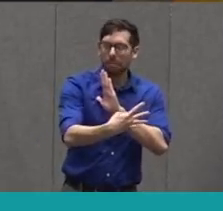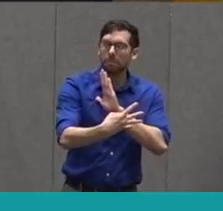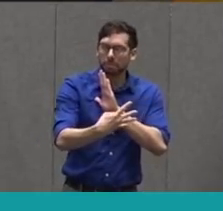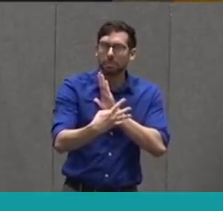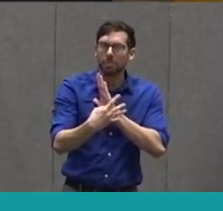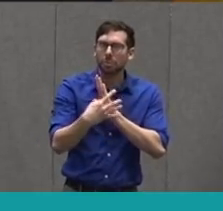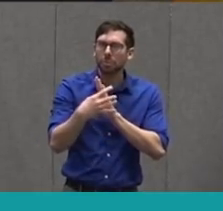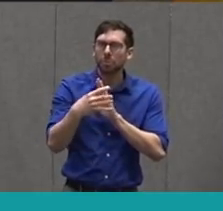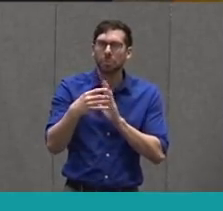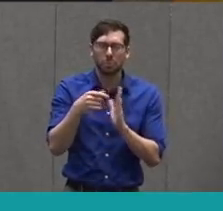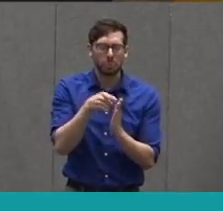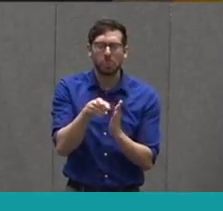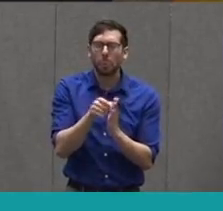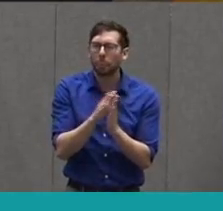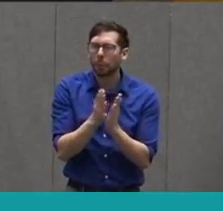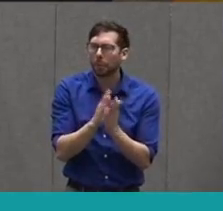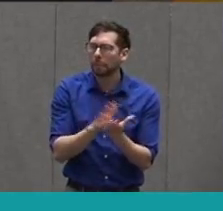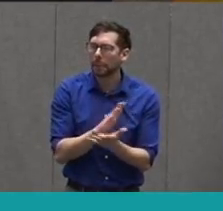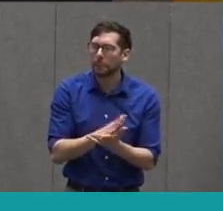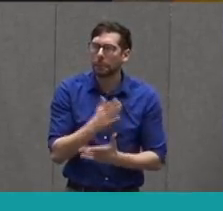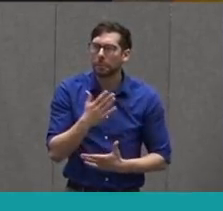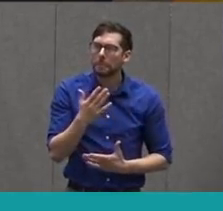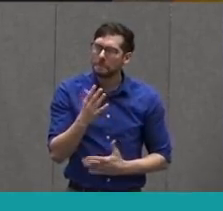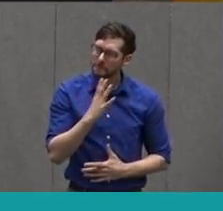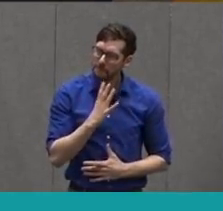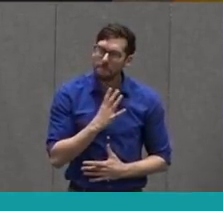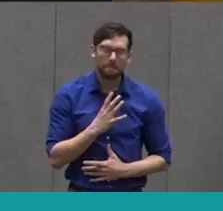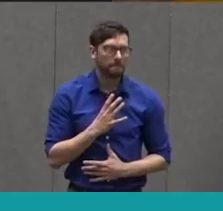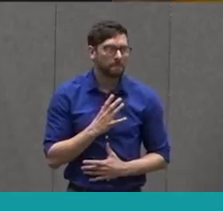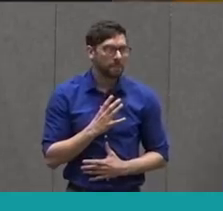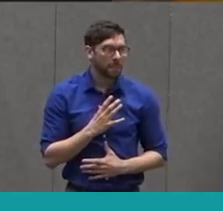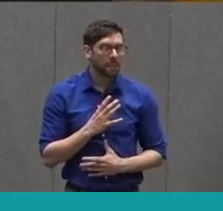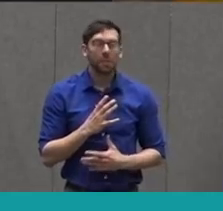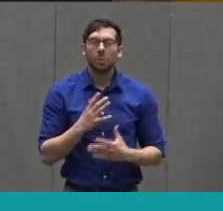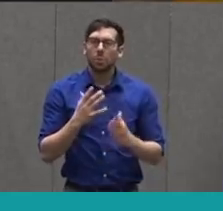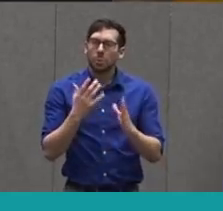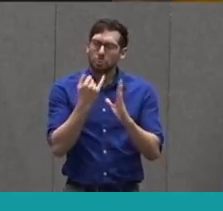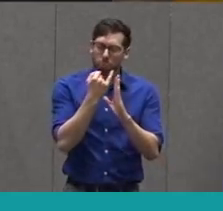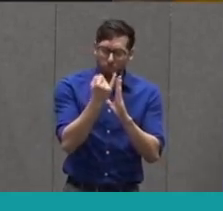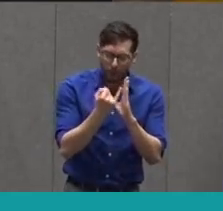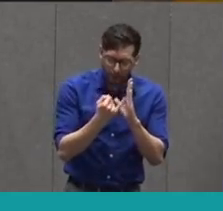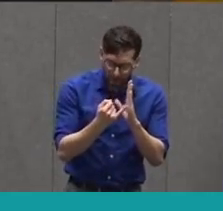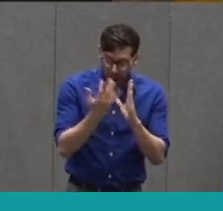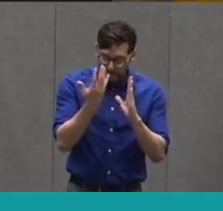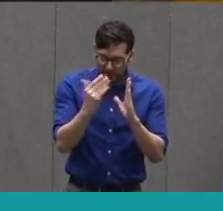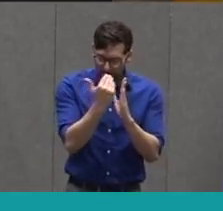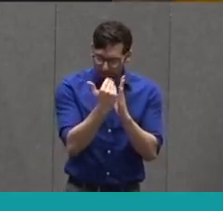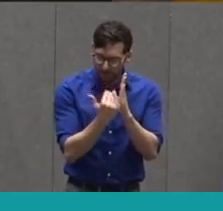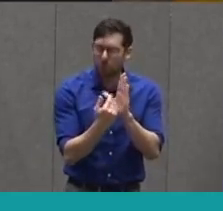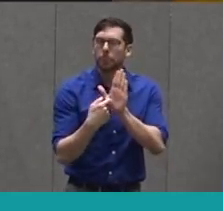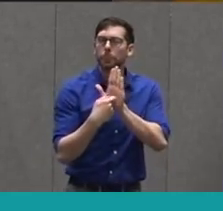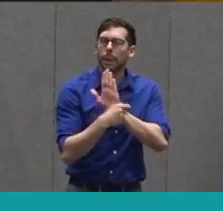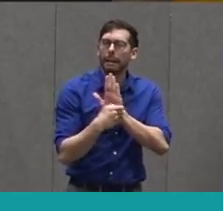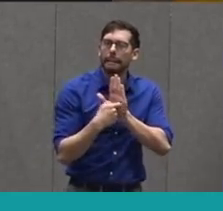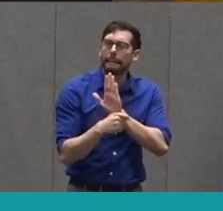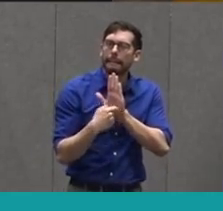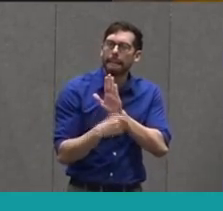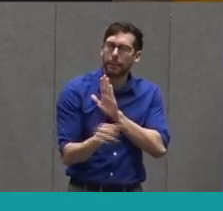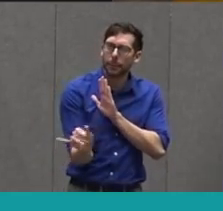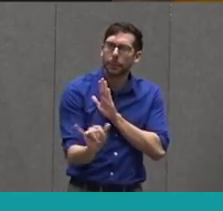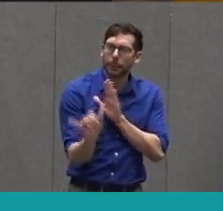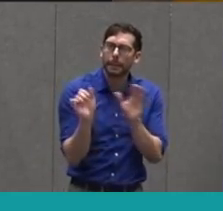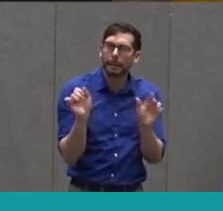well because you can not only draw here, but you can also write, and then your writing will be even